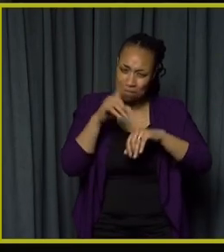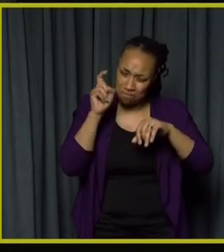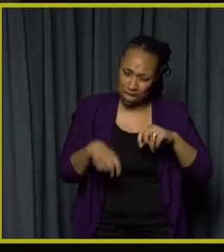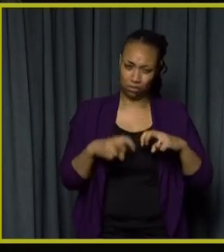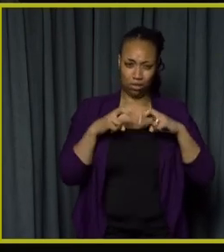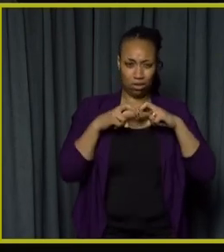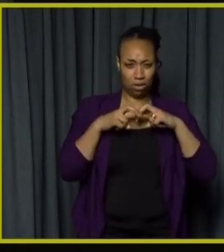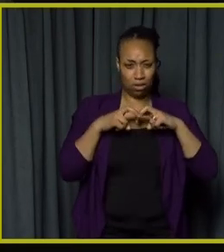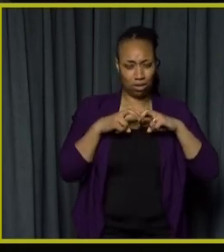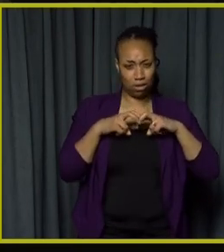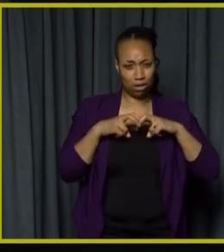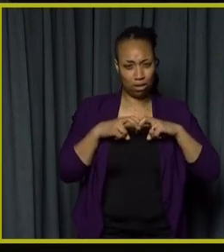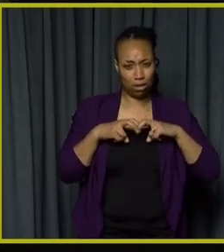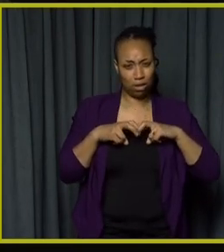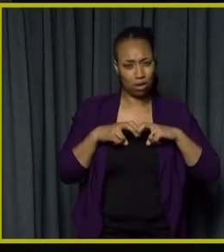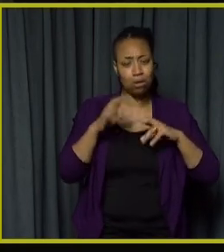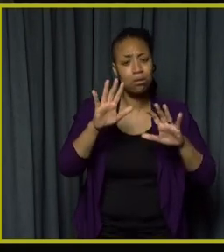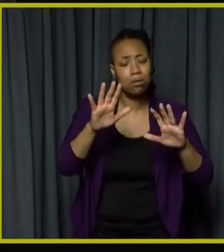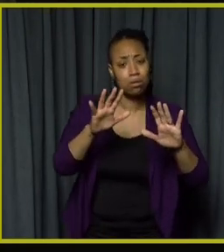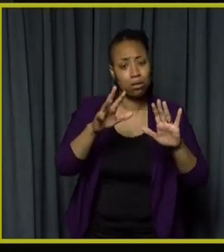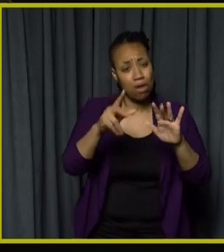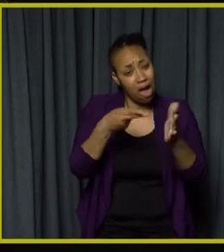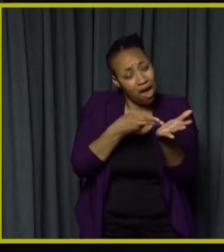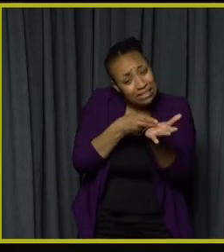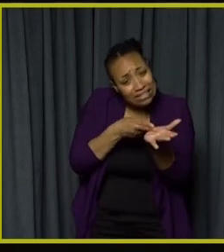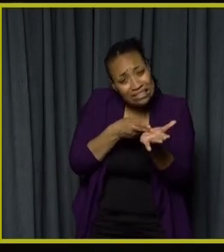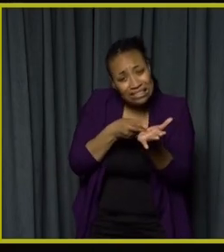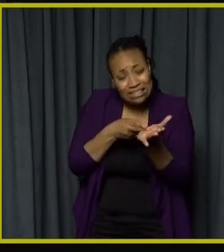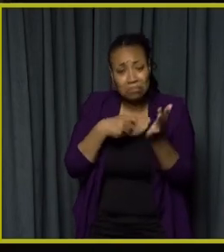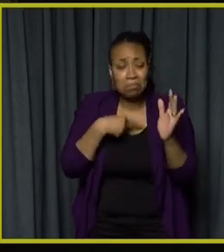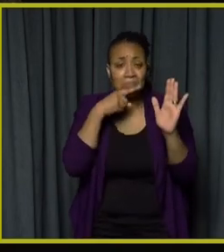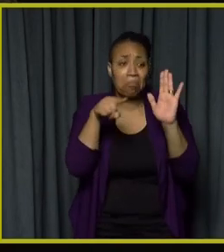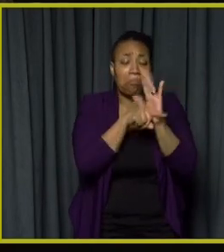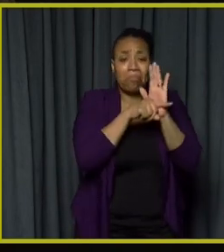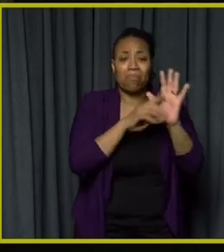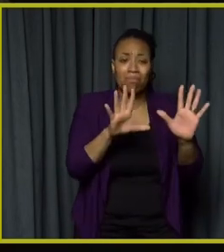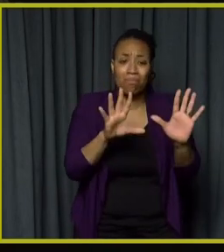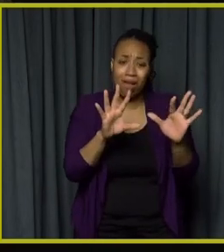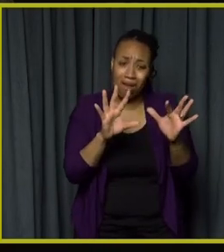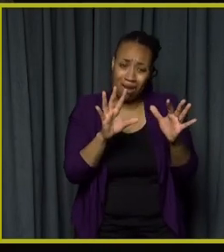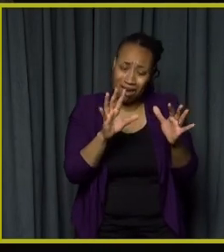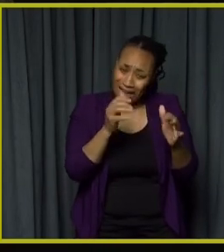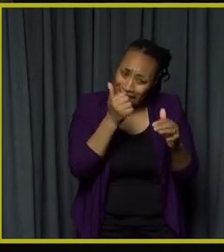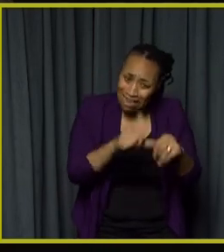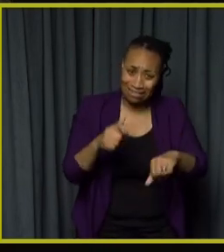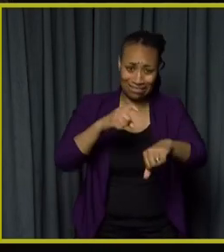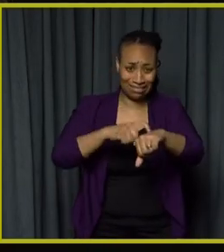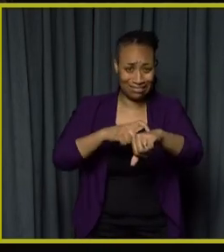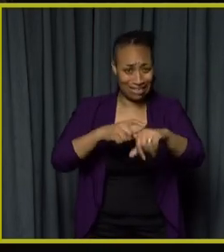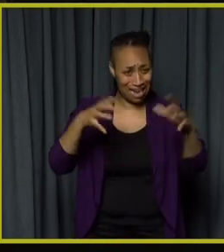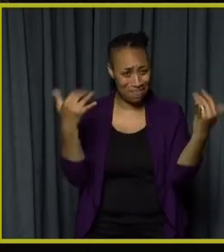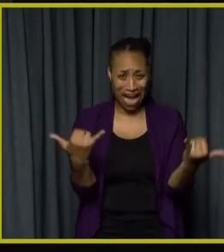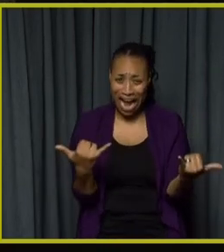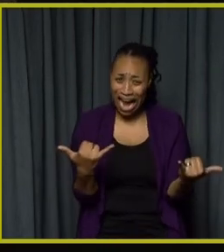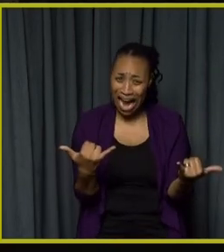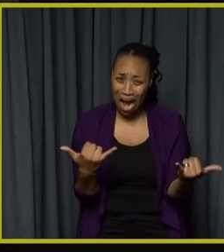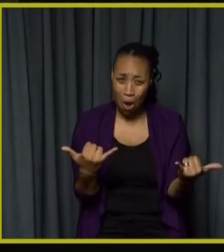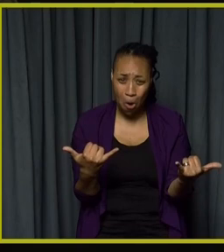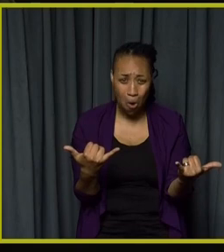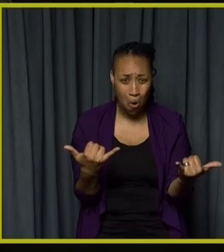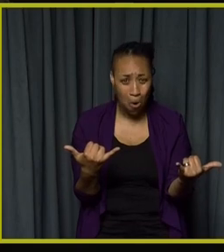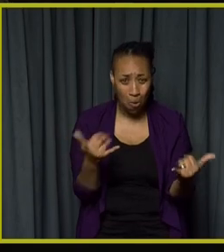fact that any one of us could be 48 hours from our last breath. I ask you today, if you